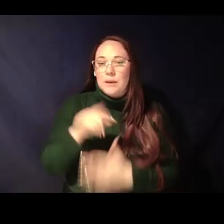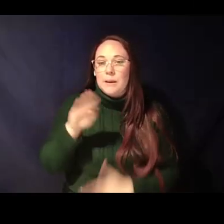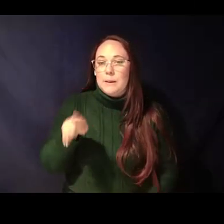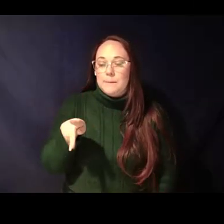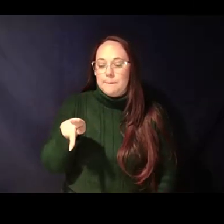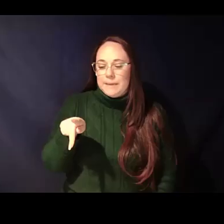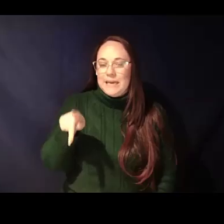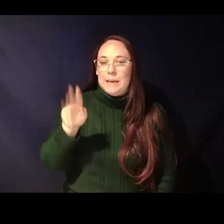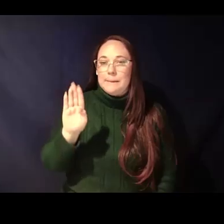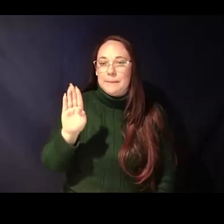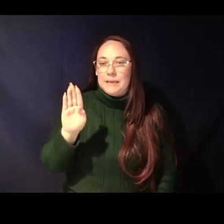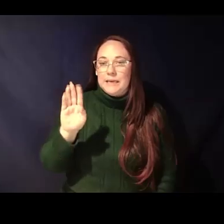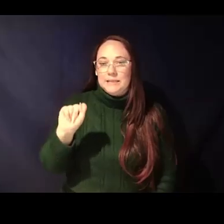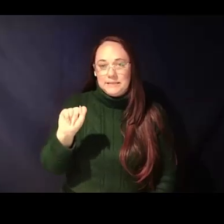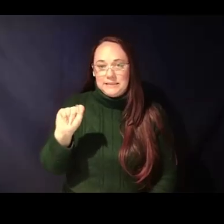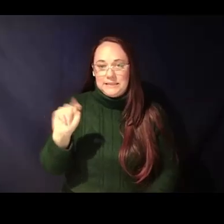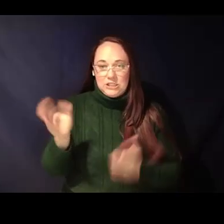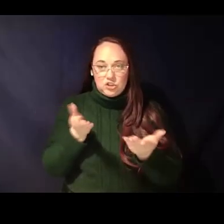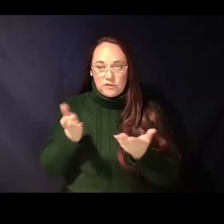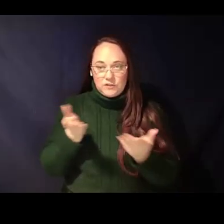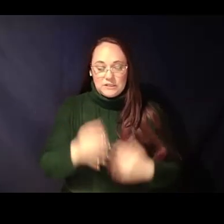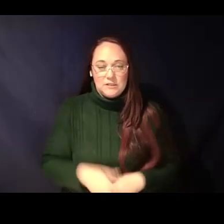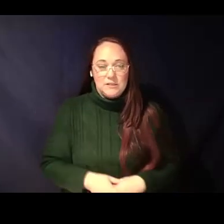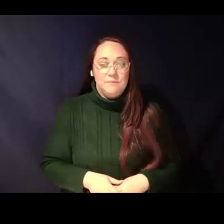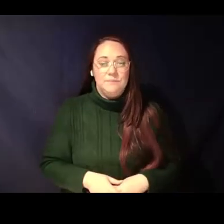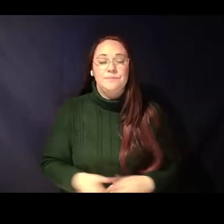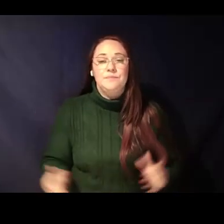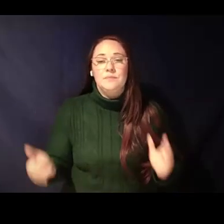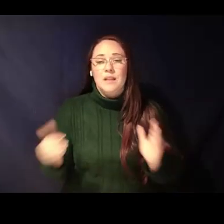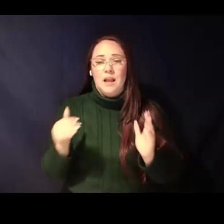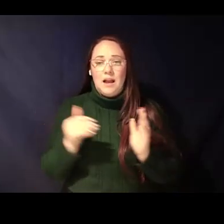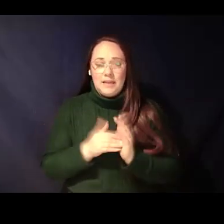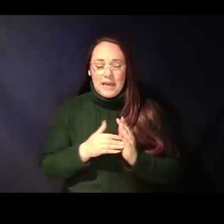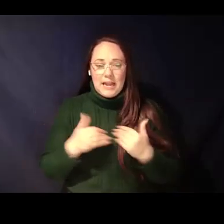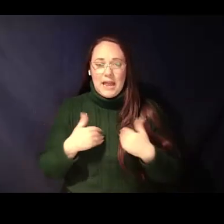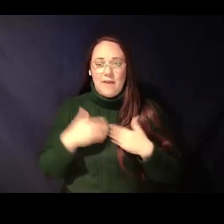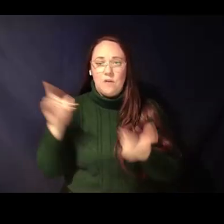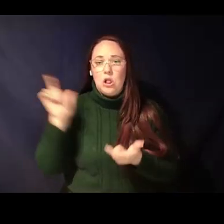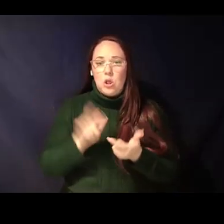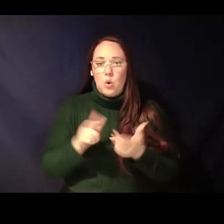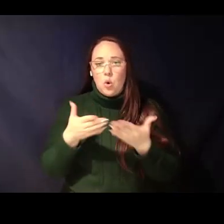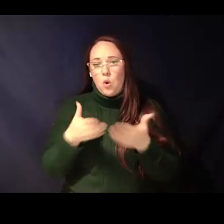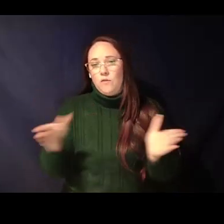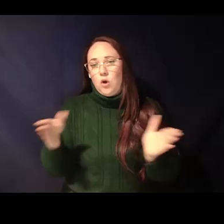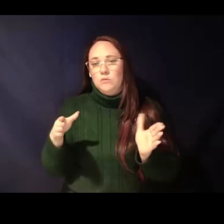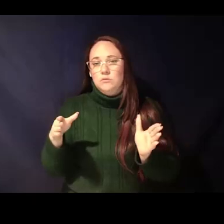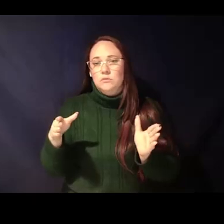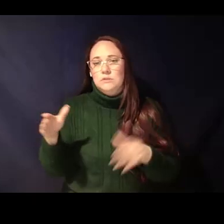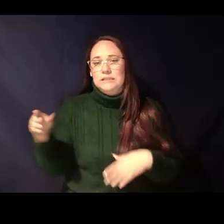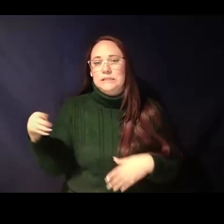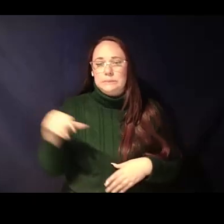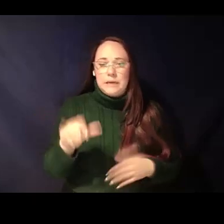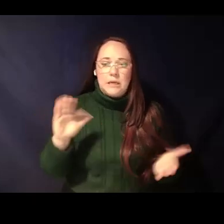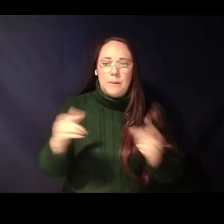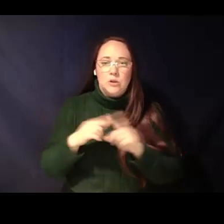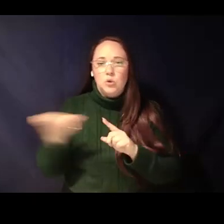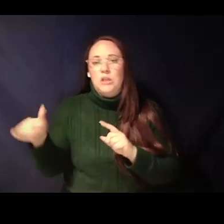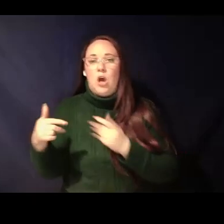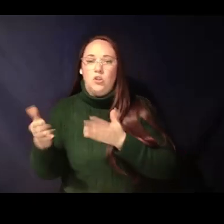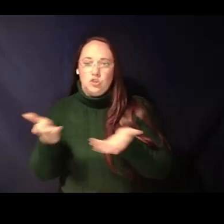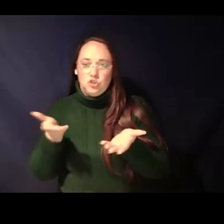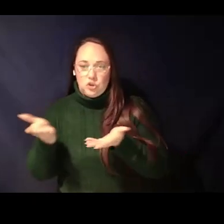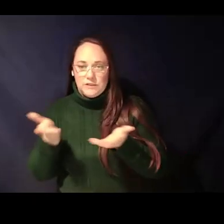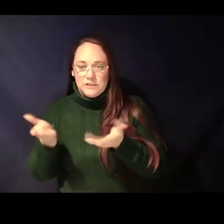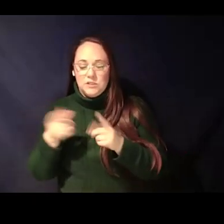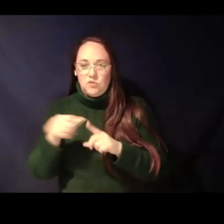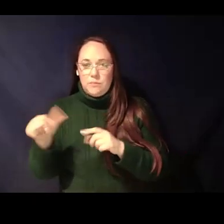PBT services. These services, again, have lower overall relative spending relative to the services we saw in the last slide,